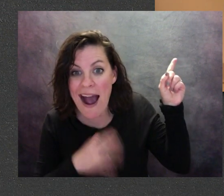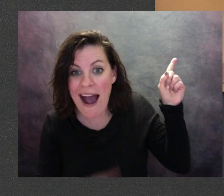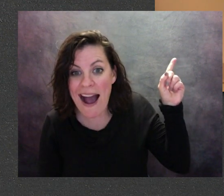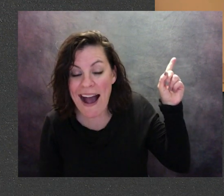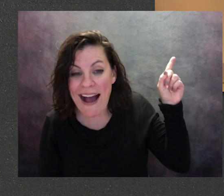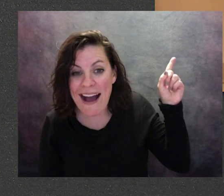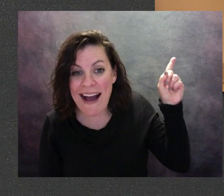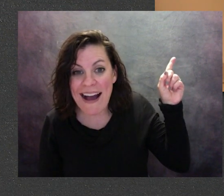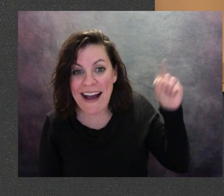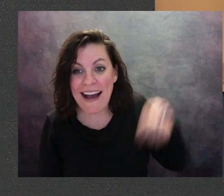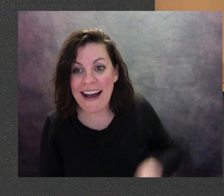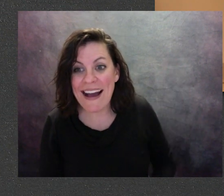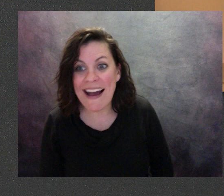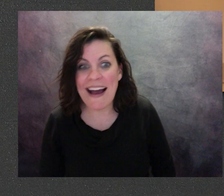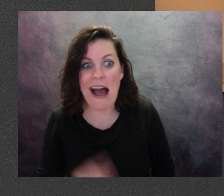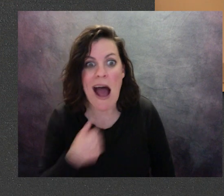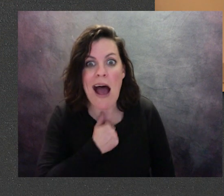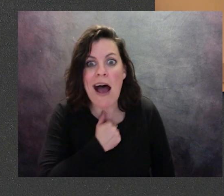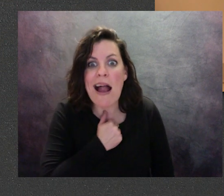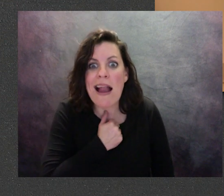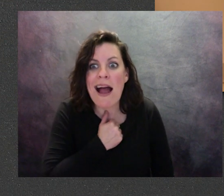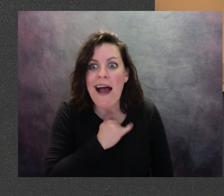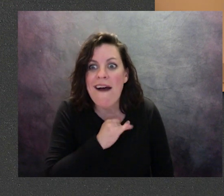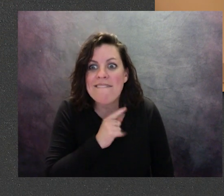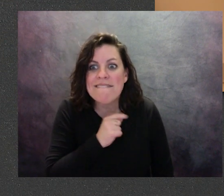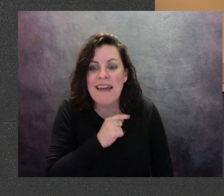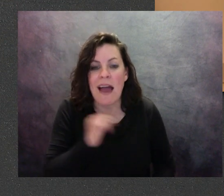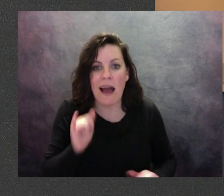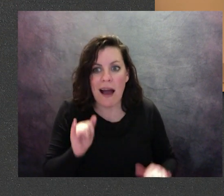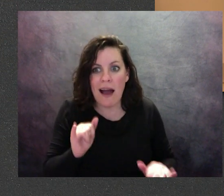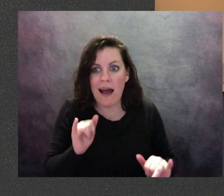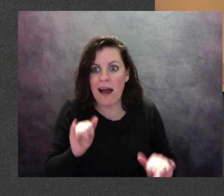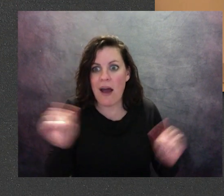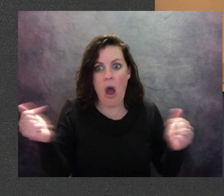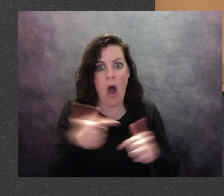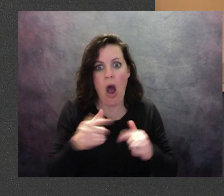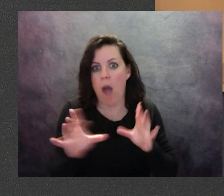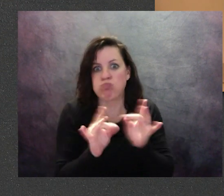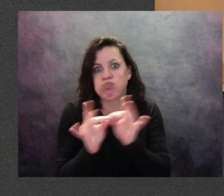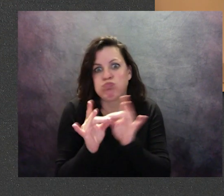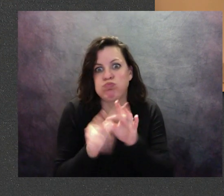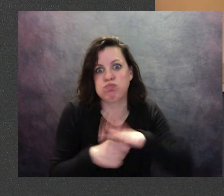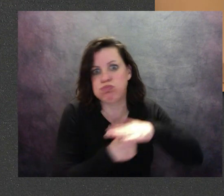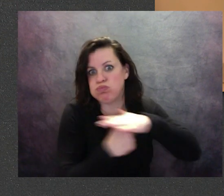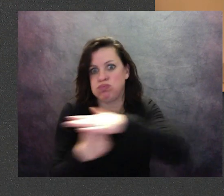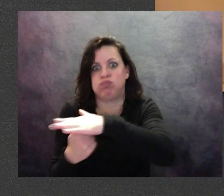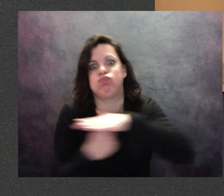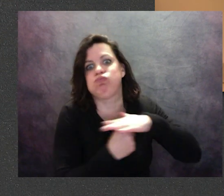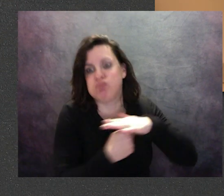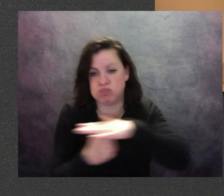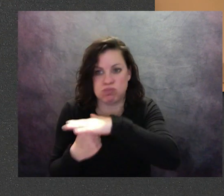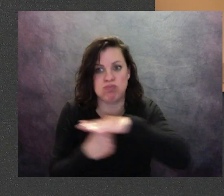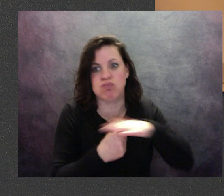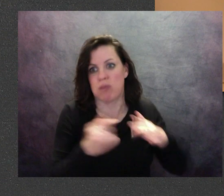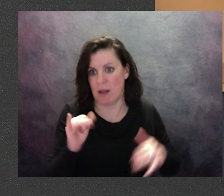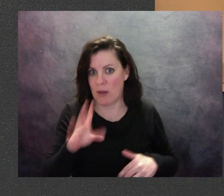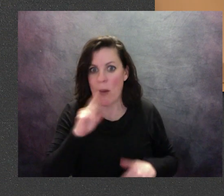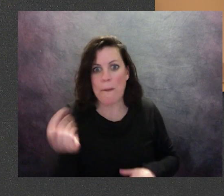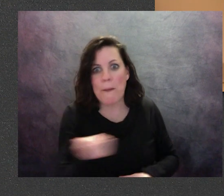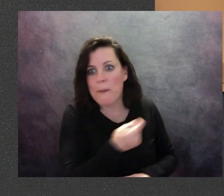coolest? I love what this magnet is doing. It's making the